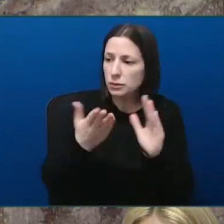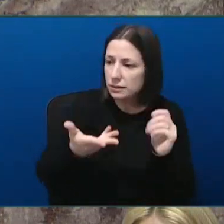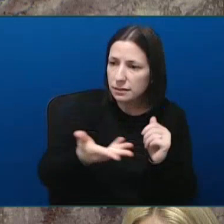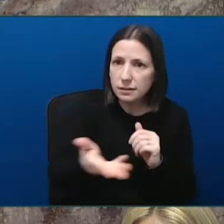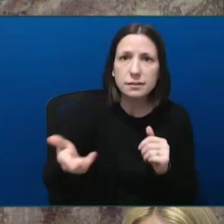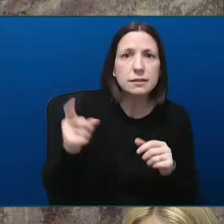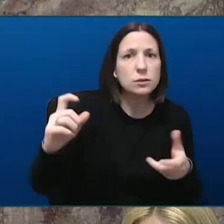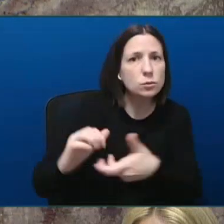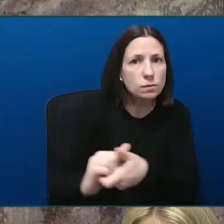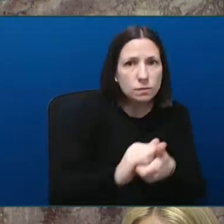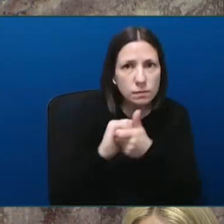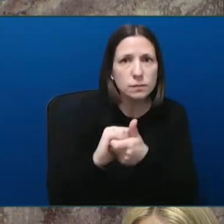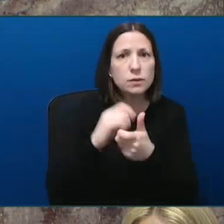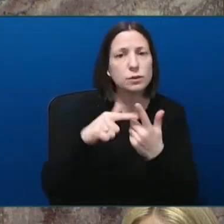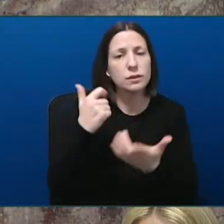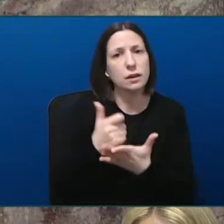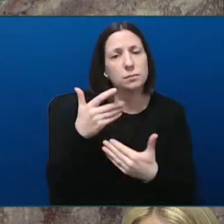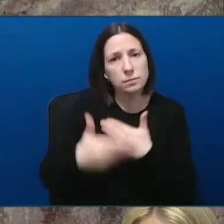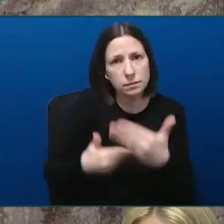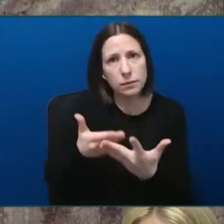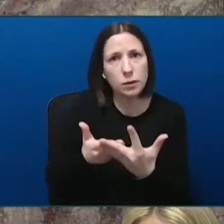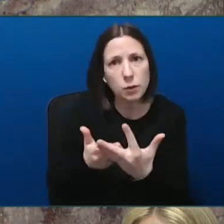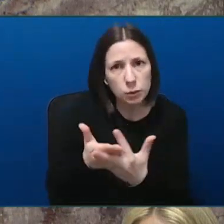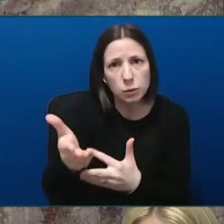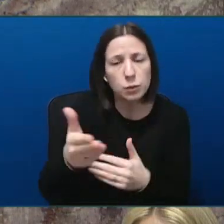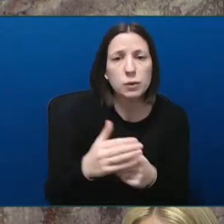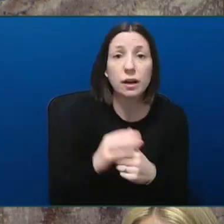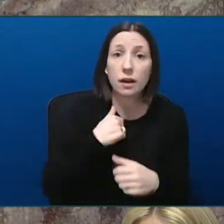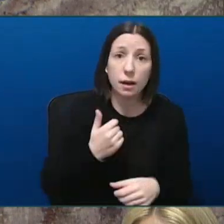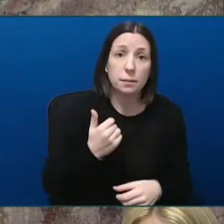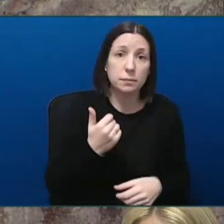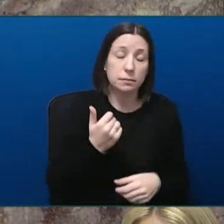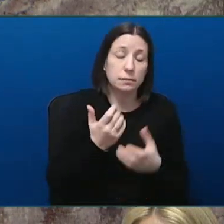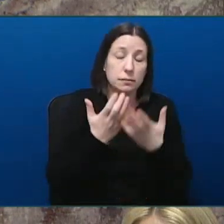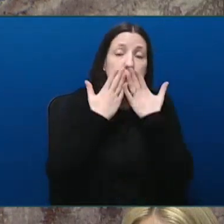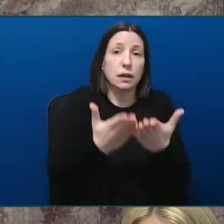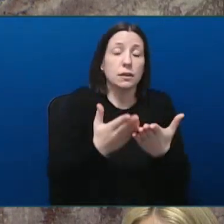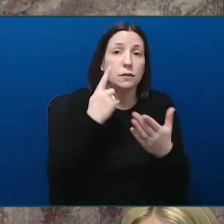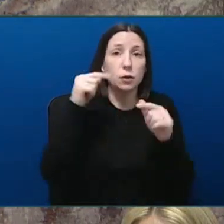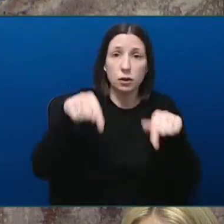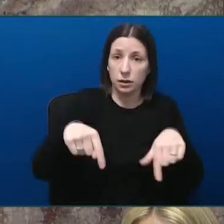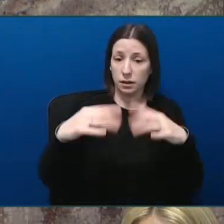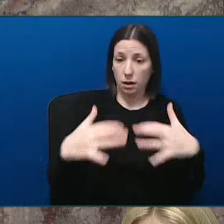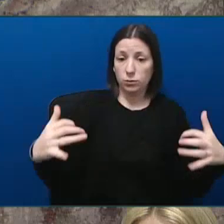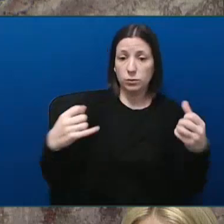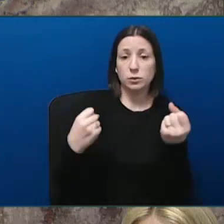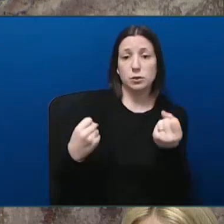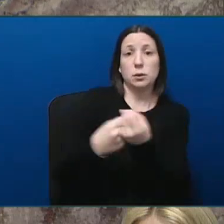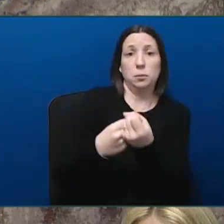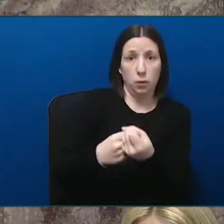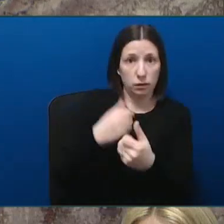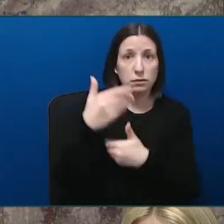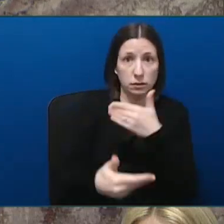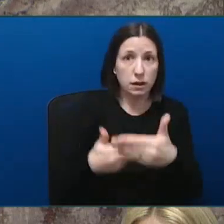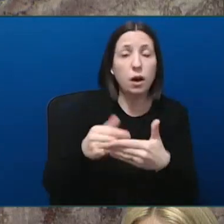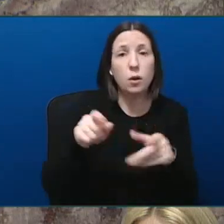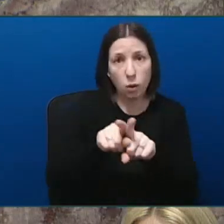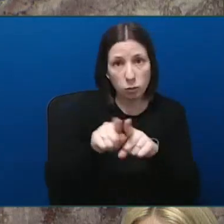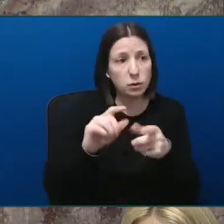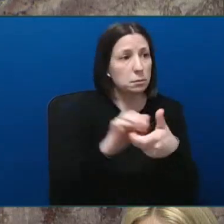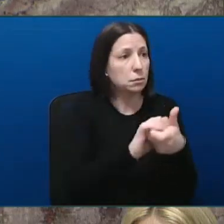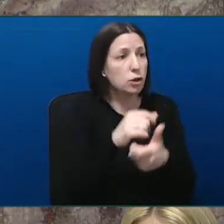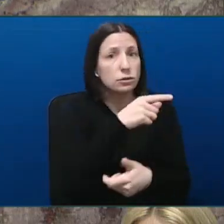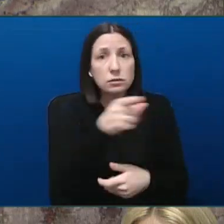British Columbians through that crisis. And I am grateful to be able to count on the support of this House to do that work, as well as our partners in the health authorities and